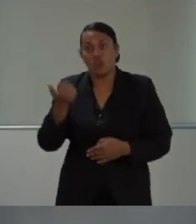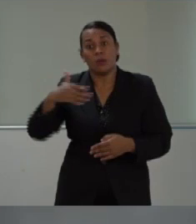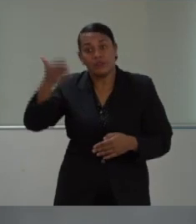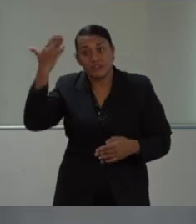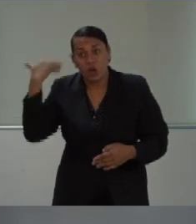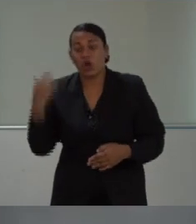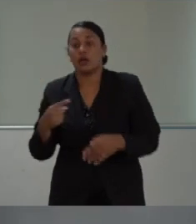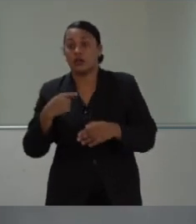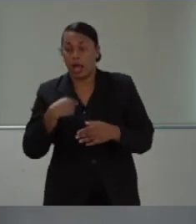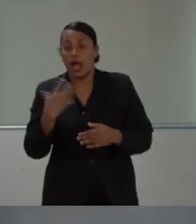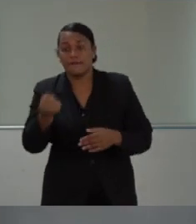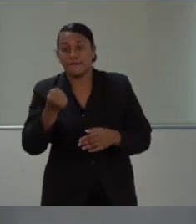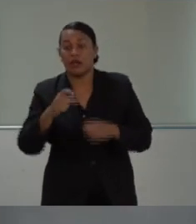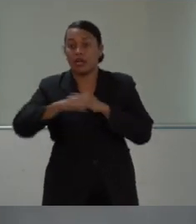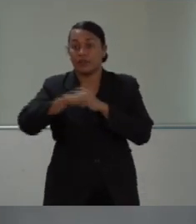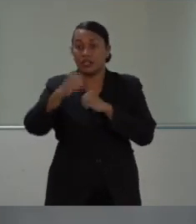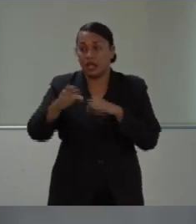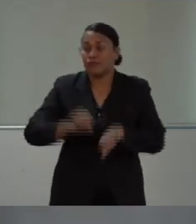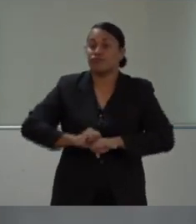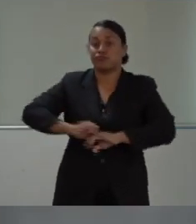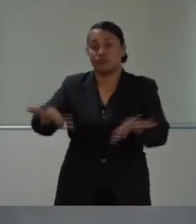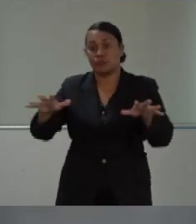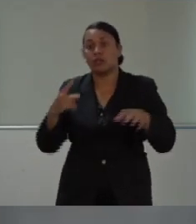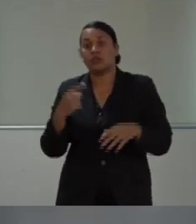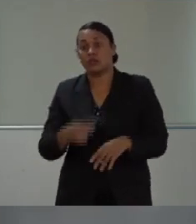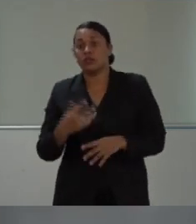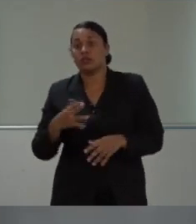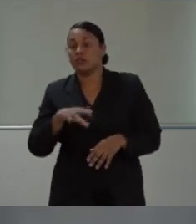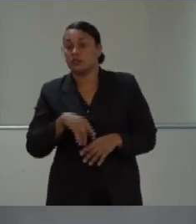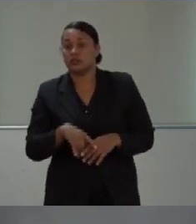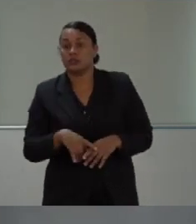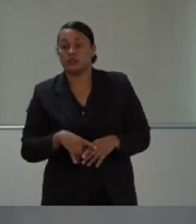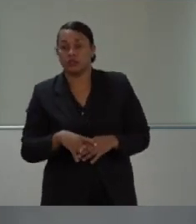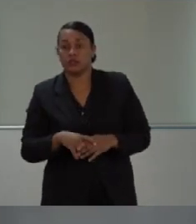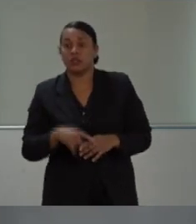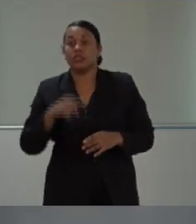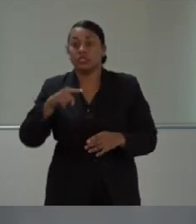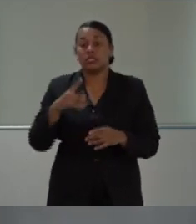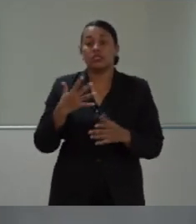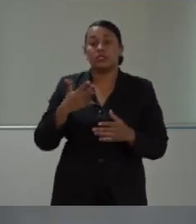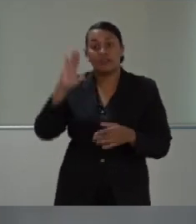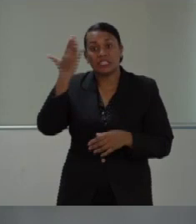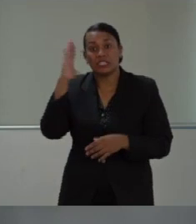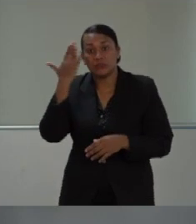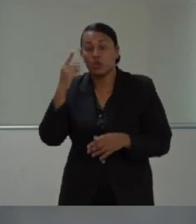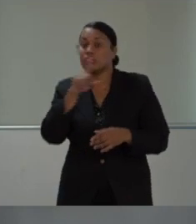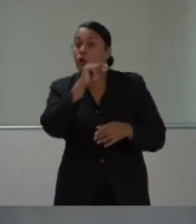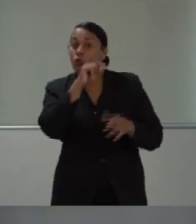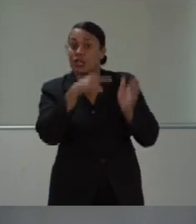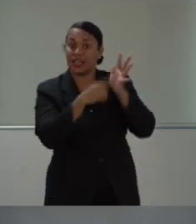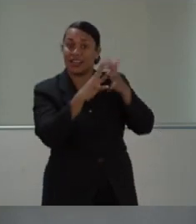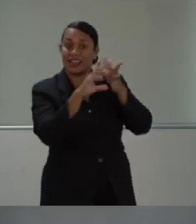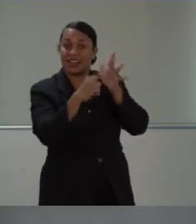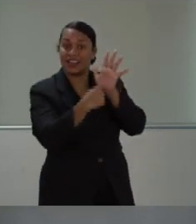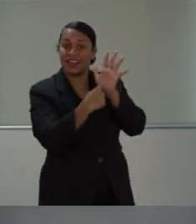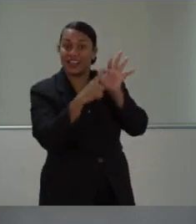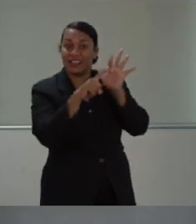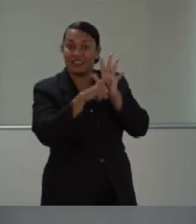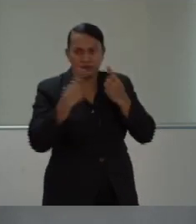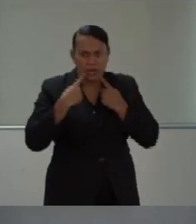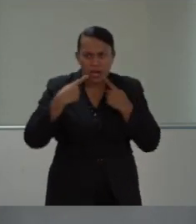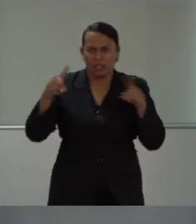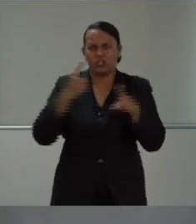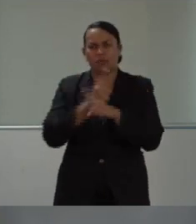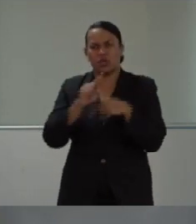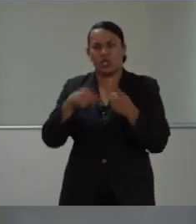has been advertised on Twitter, Instagram, and Facebook on police pages. They need to call those numbers. There